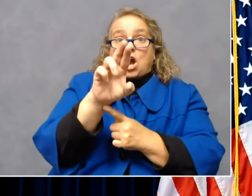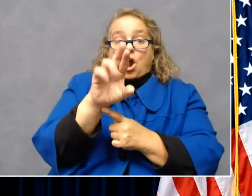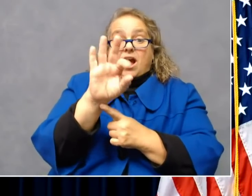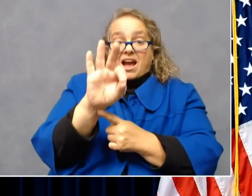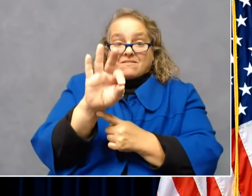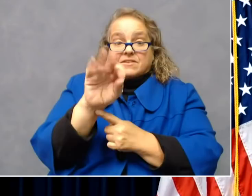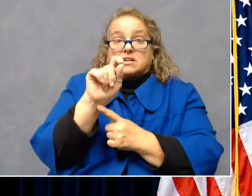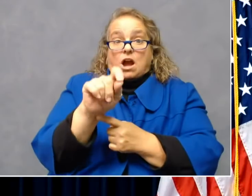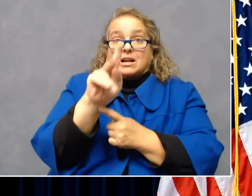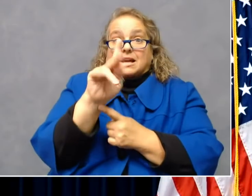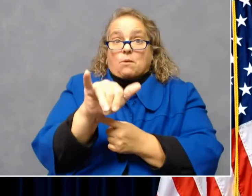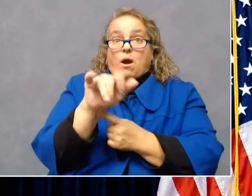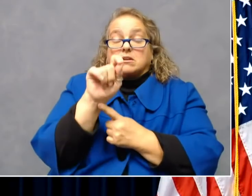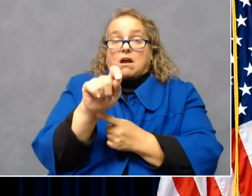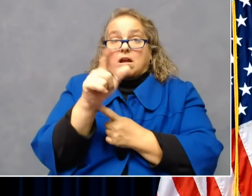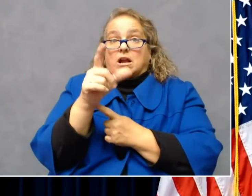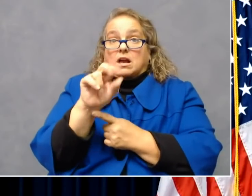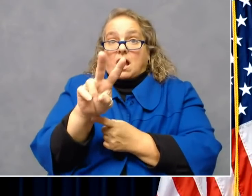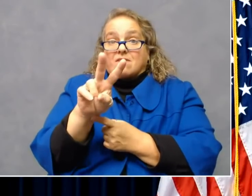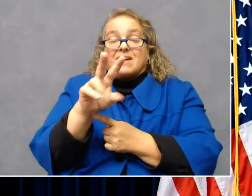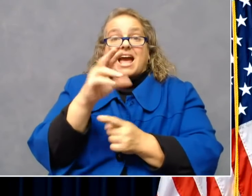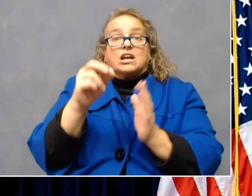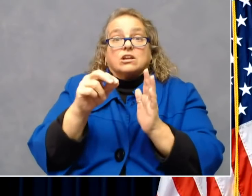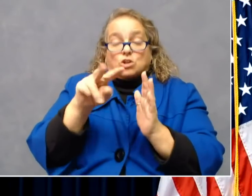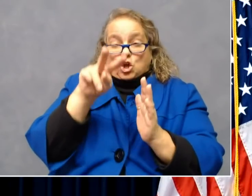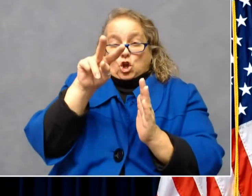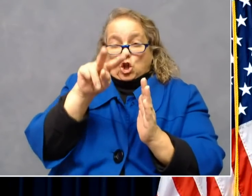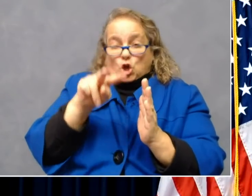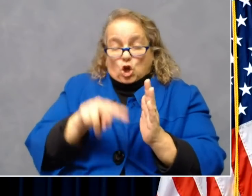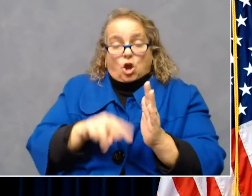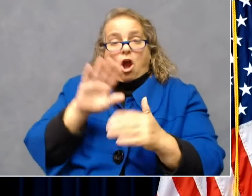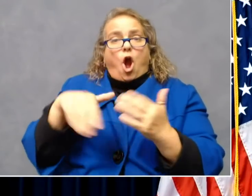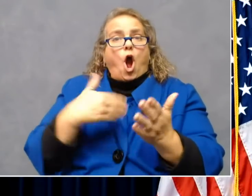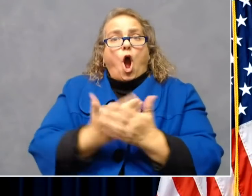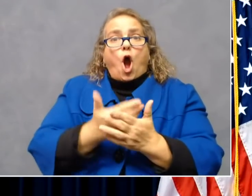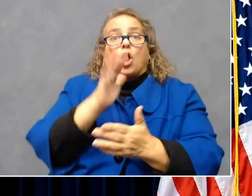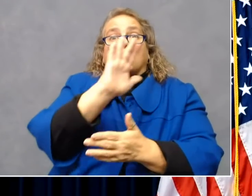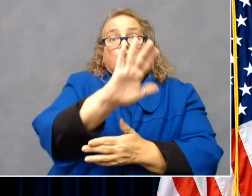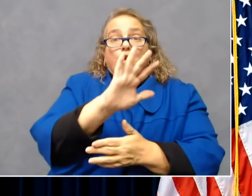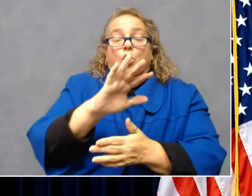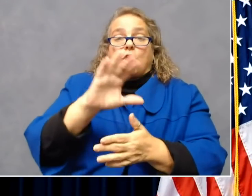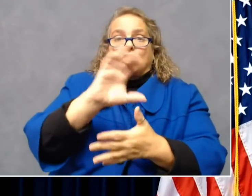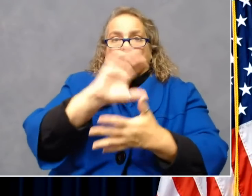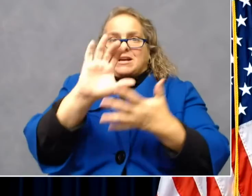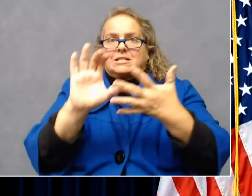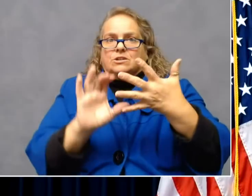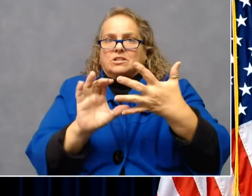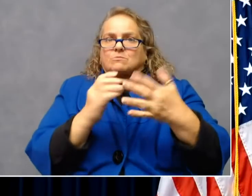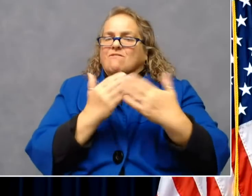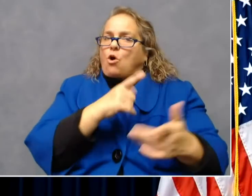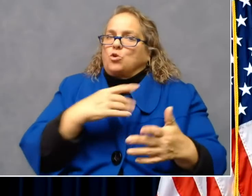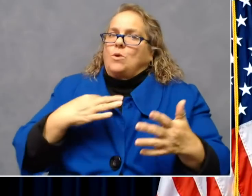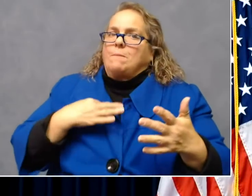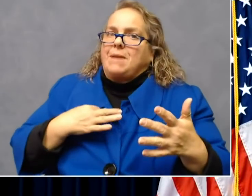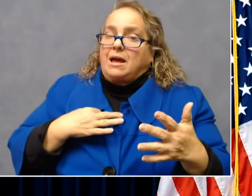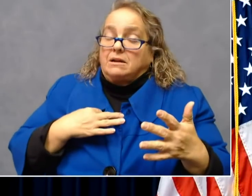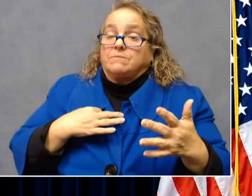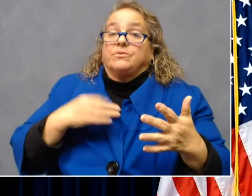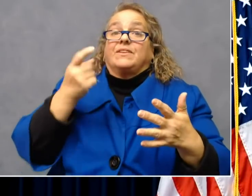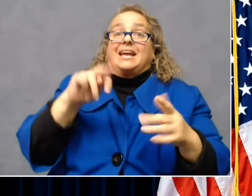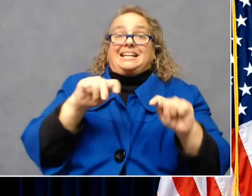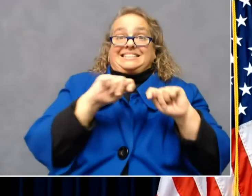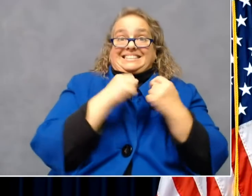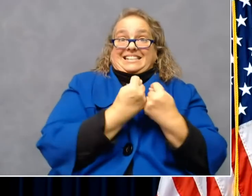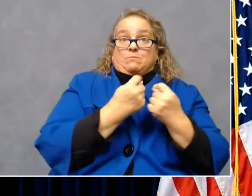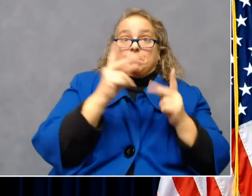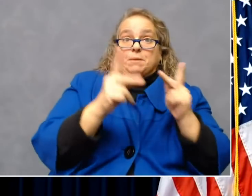teamkyfbrf.ky.gov and carefully review the eligibility criteria before applying. After completing the process, a team of reviewers will ensure all documents are